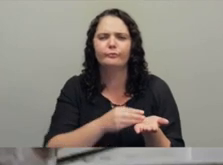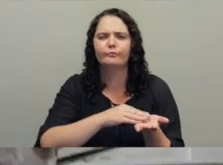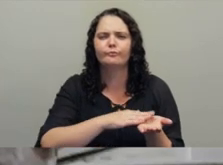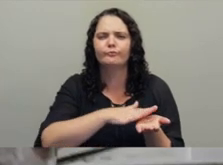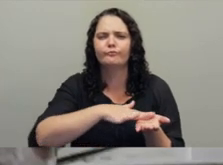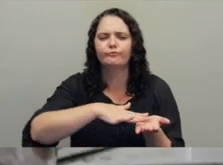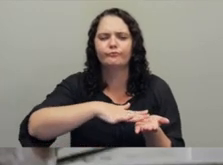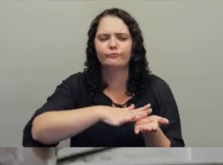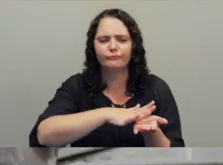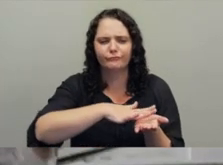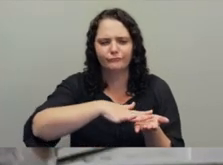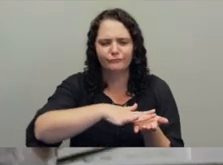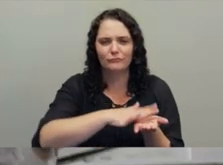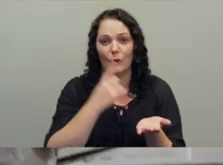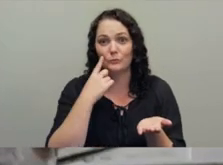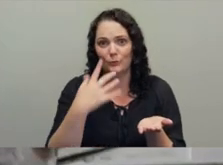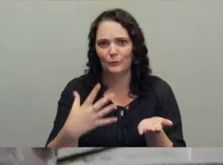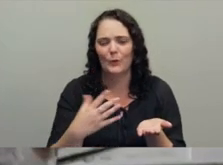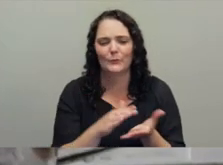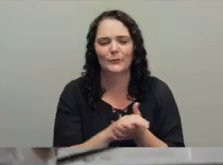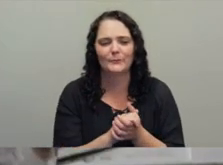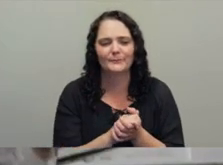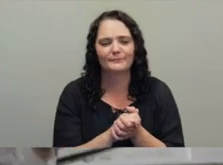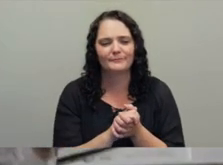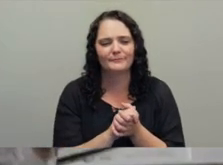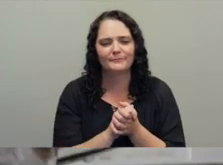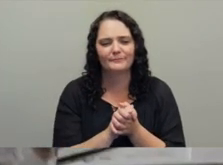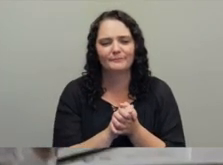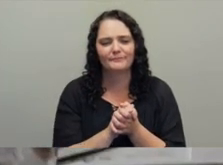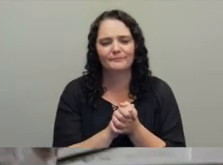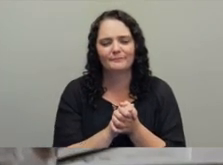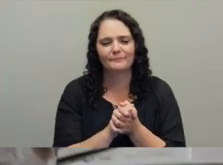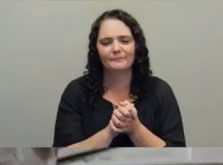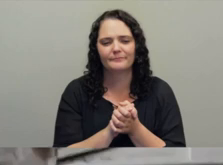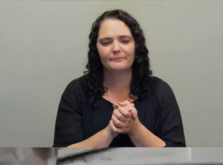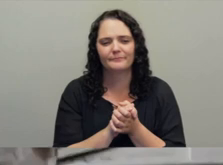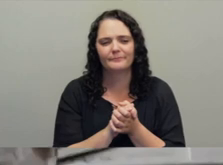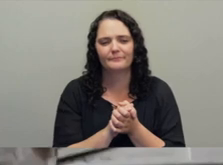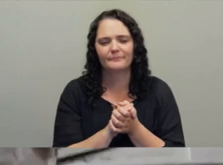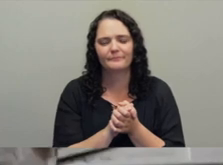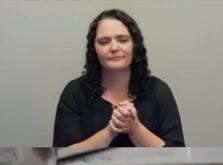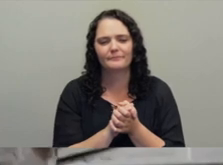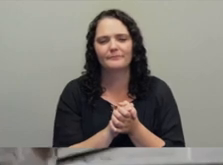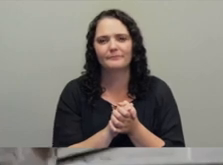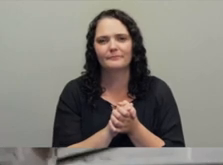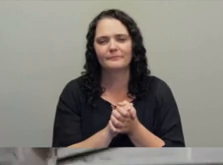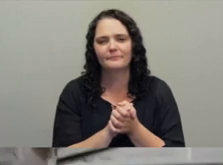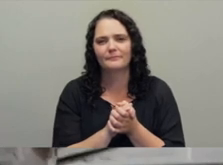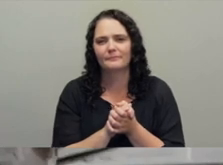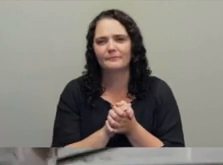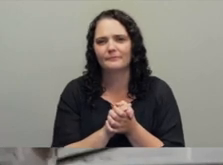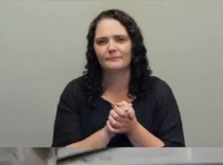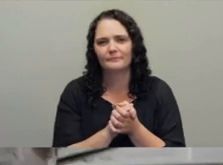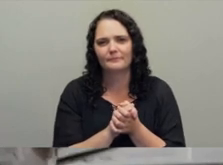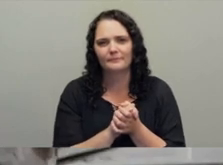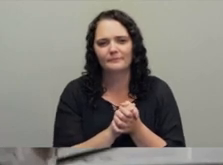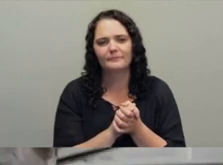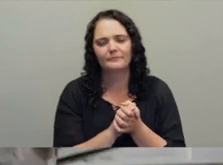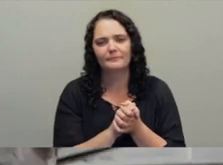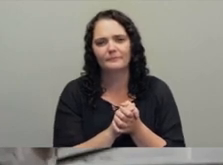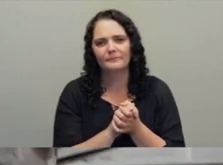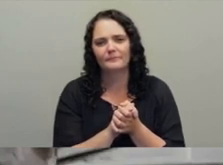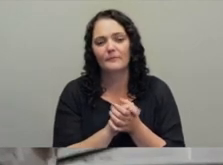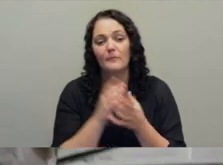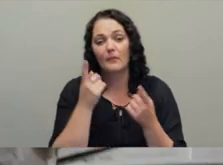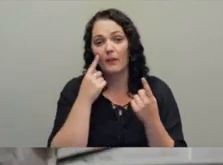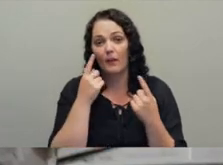those. There we go. There's 4 and 5. And when you put your water in, just make sure that the water covers those